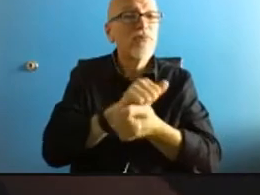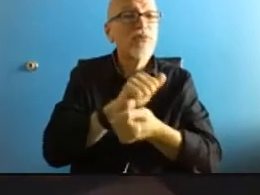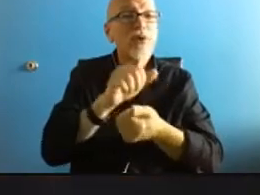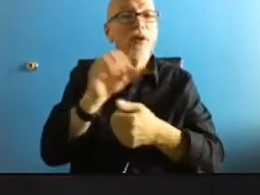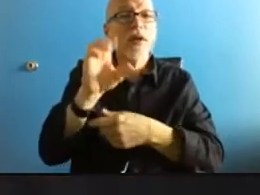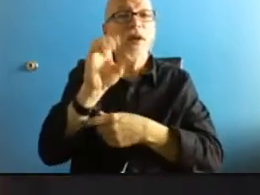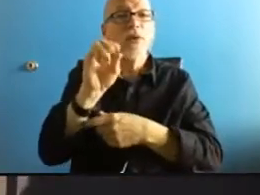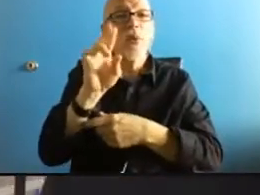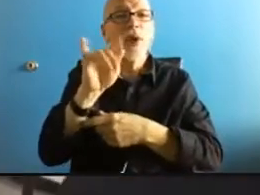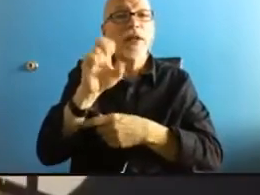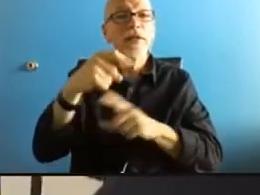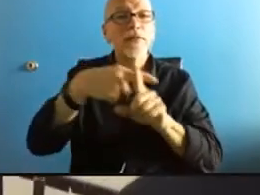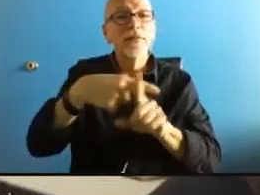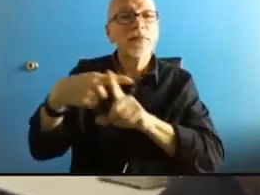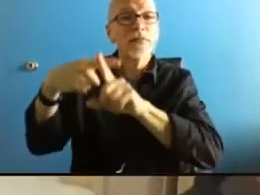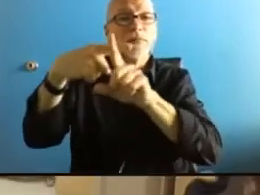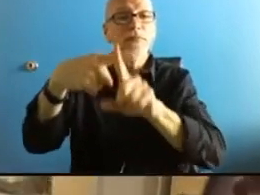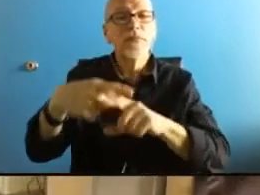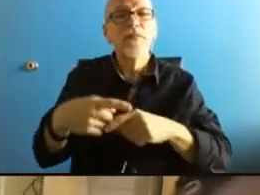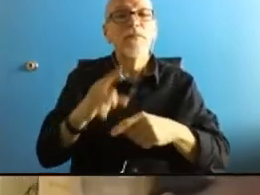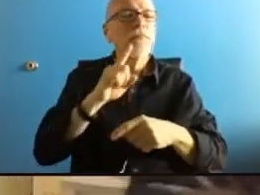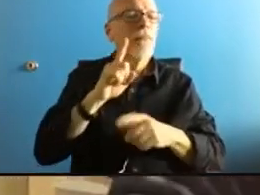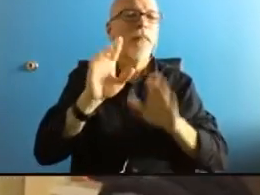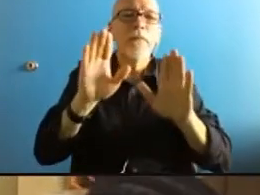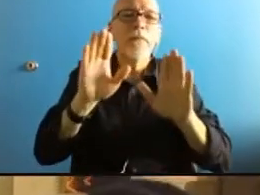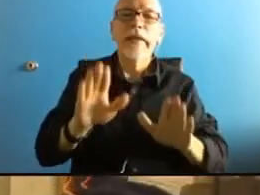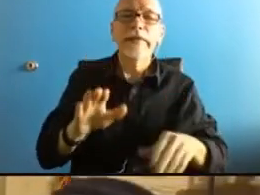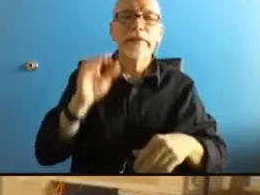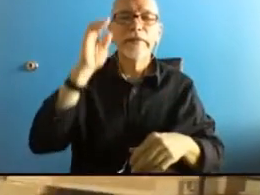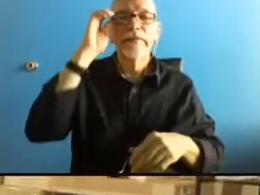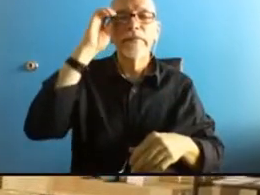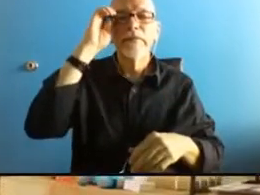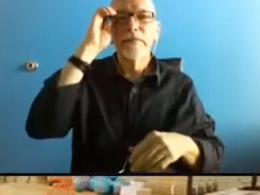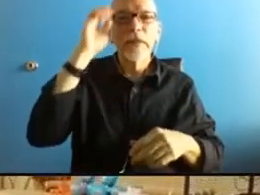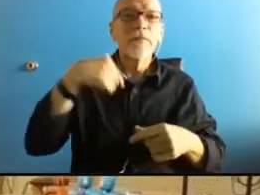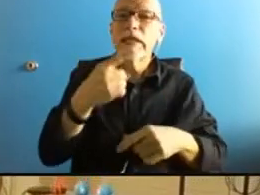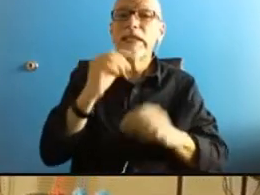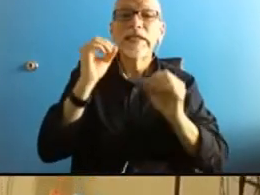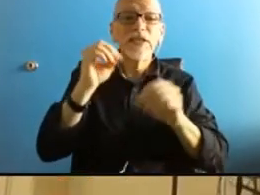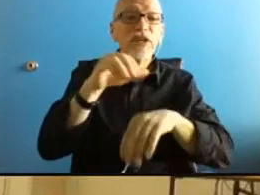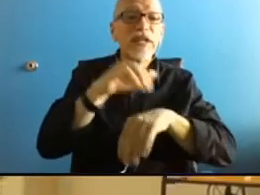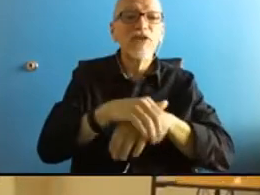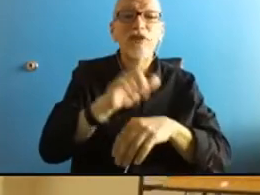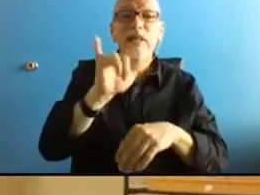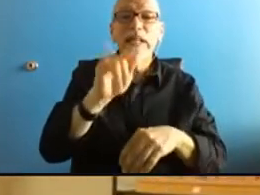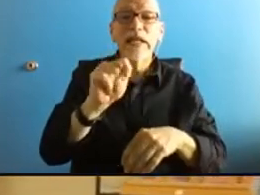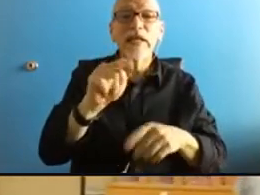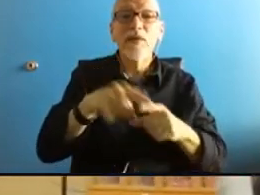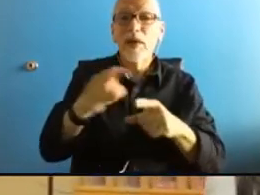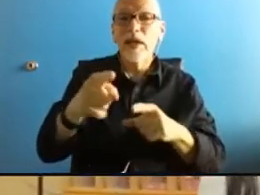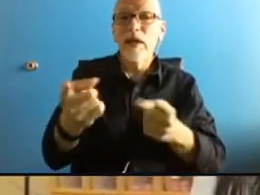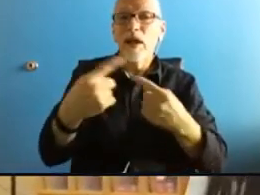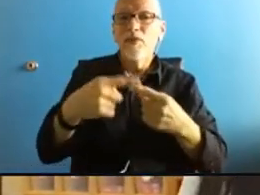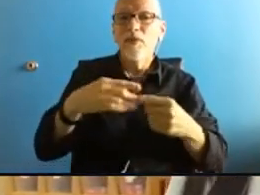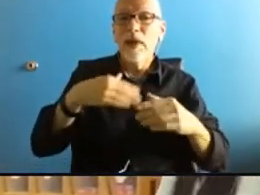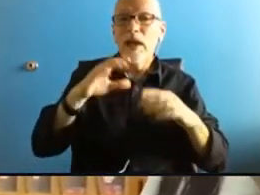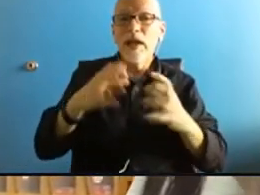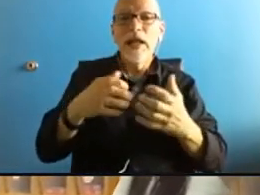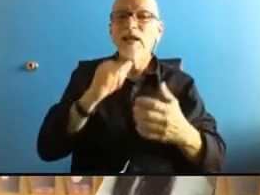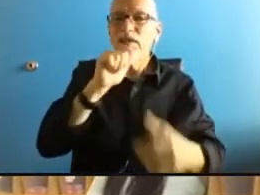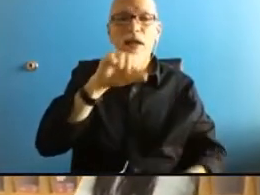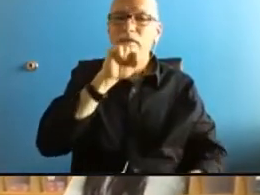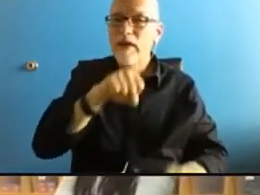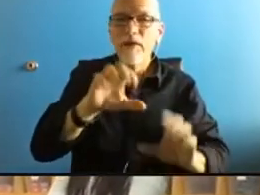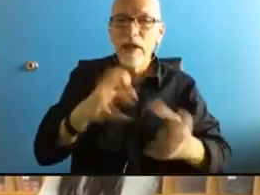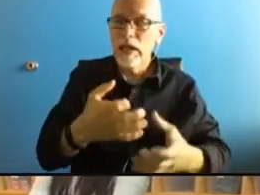I mean, it's amazing. Yeah. And I'm telling you, teaching English and Lit, When they come to that class, it's not their favorite class, but